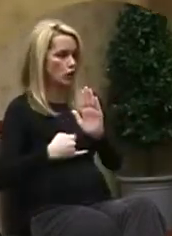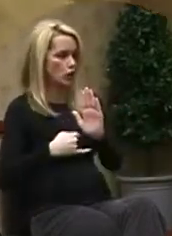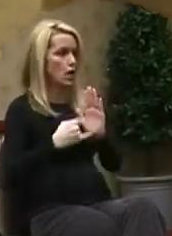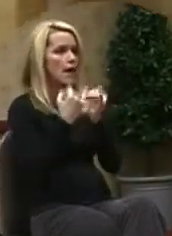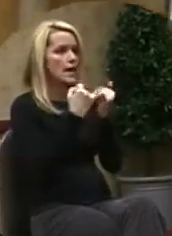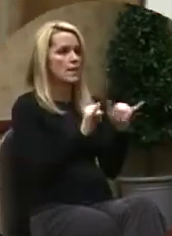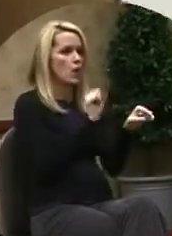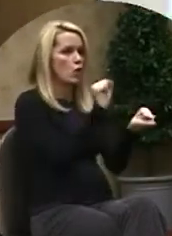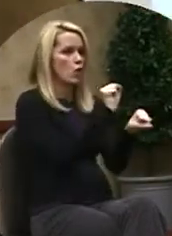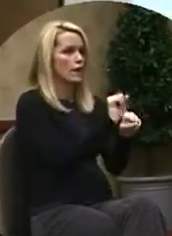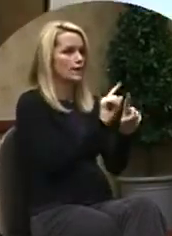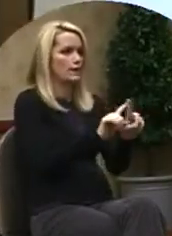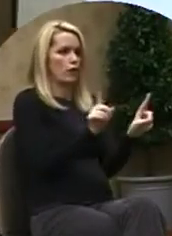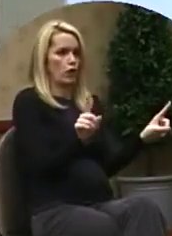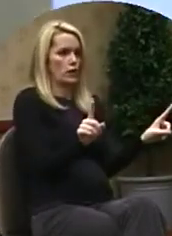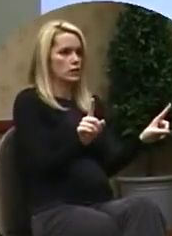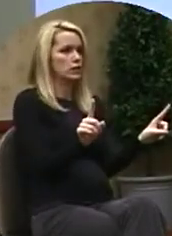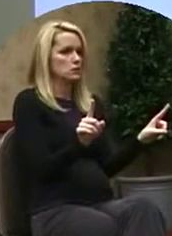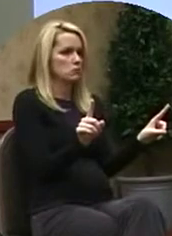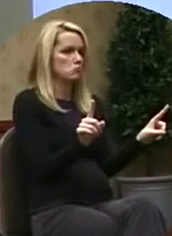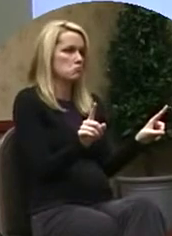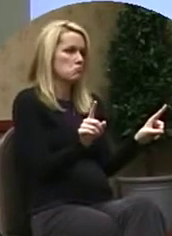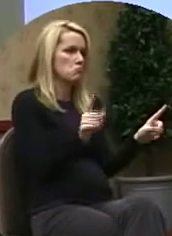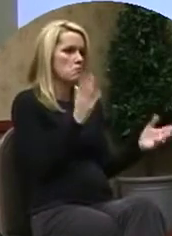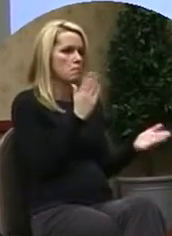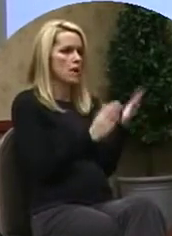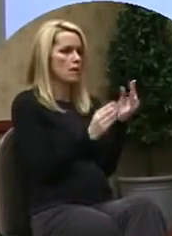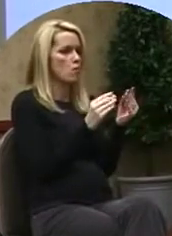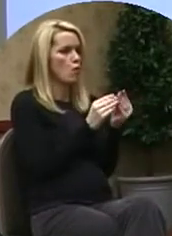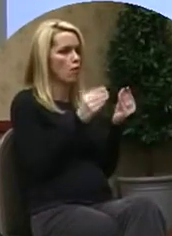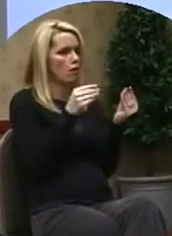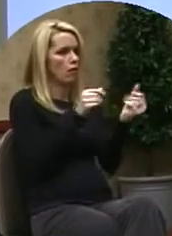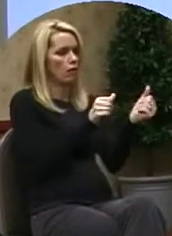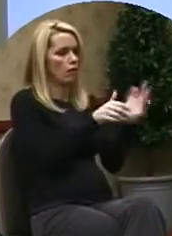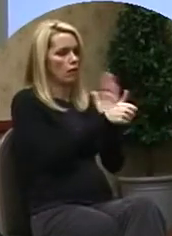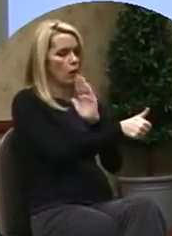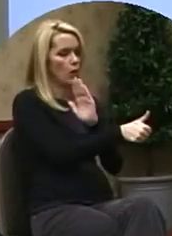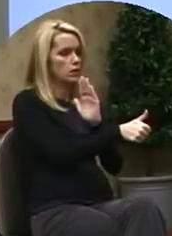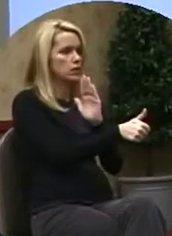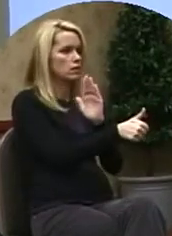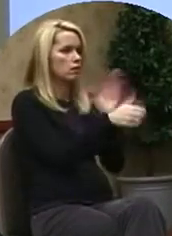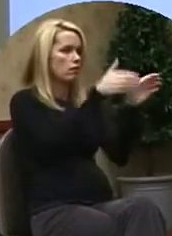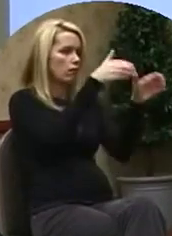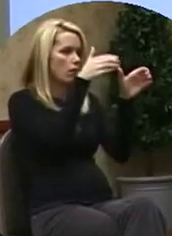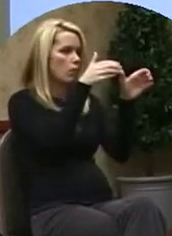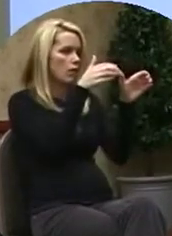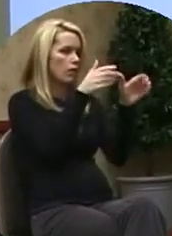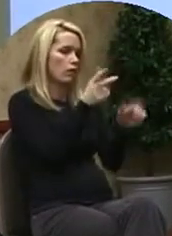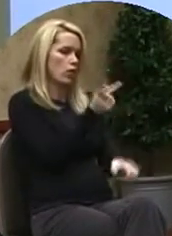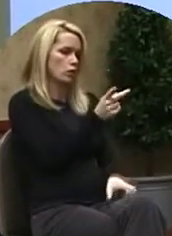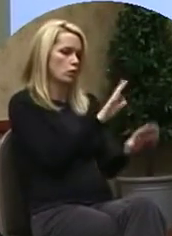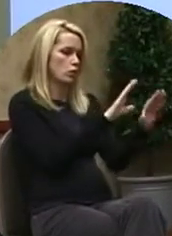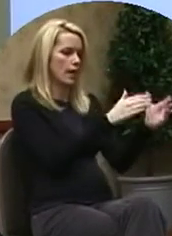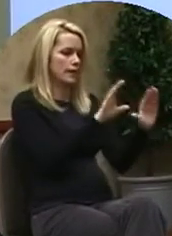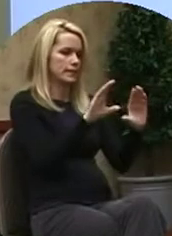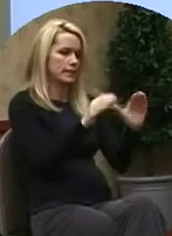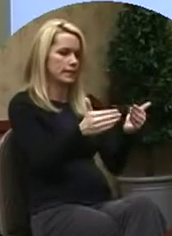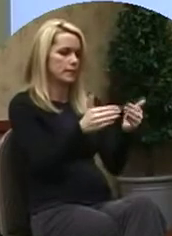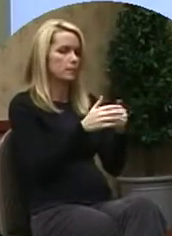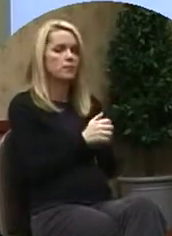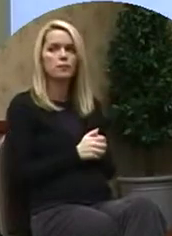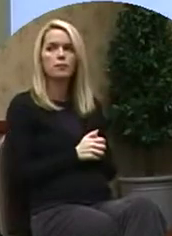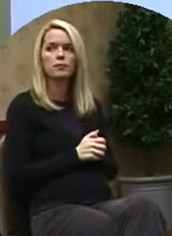work looks different somehow in the sense that it may be something that they're more fluent, have a greater mastery of. Okay? Problem